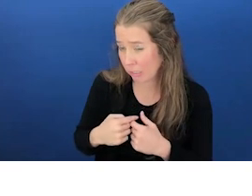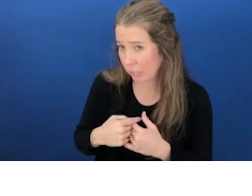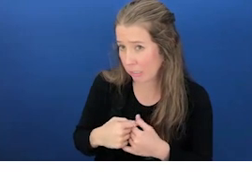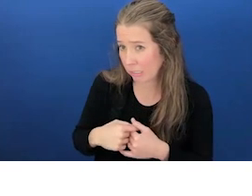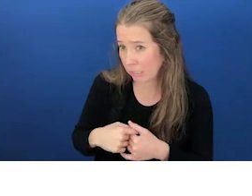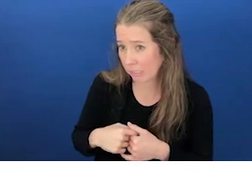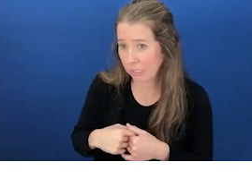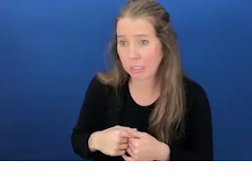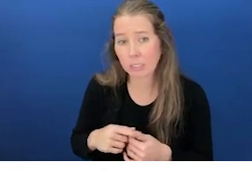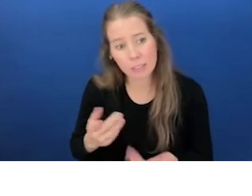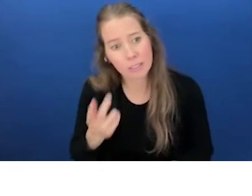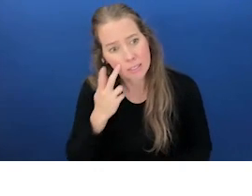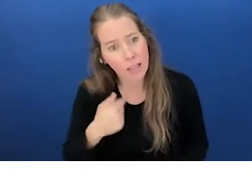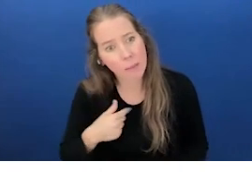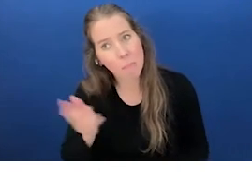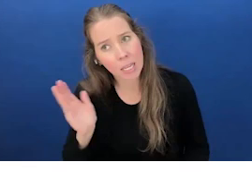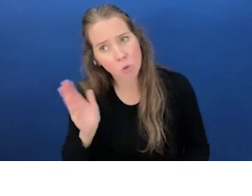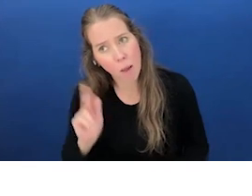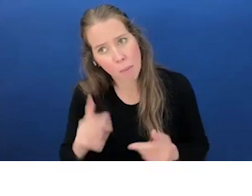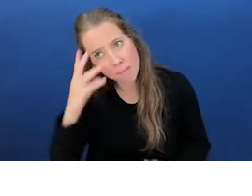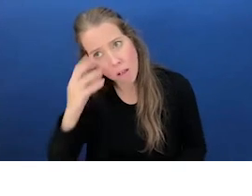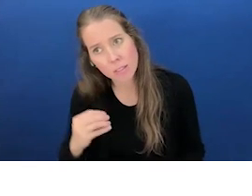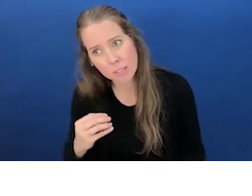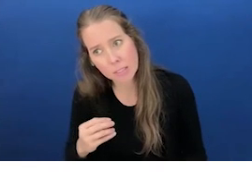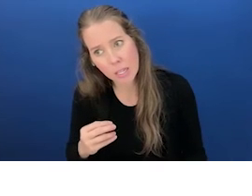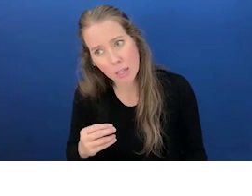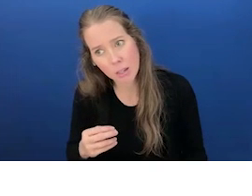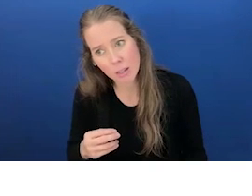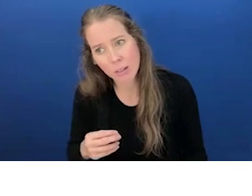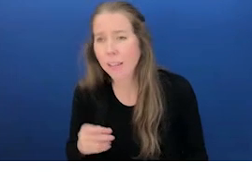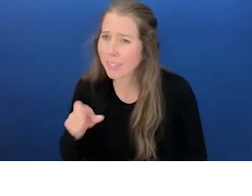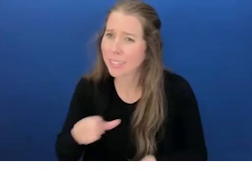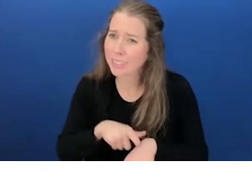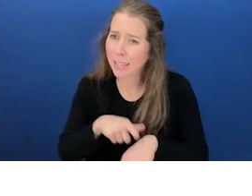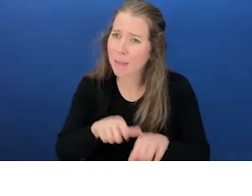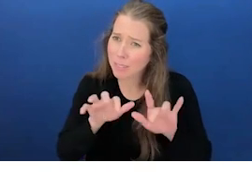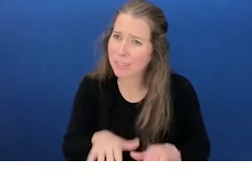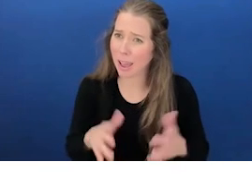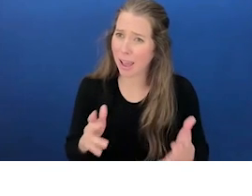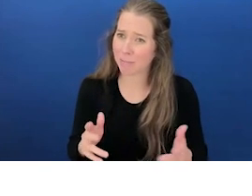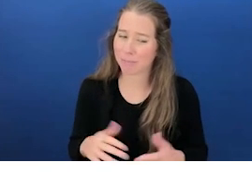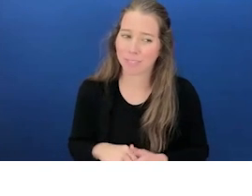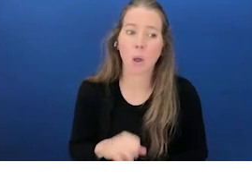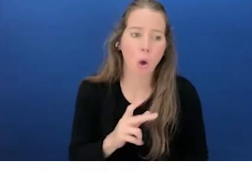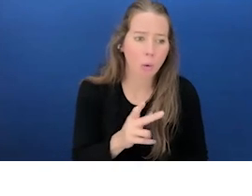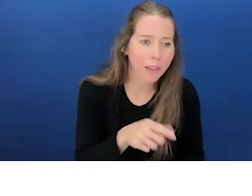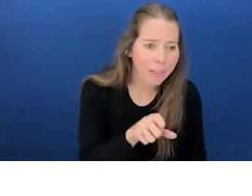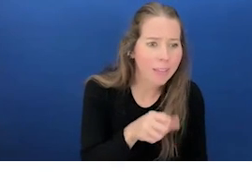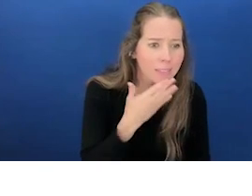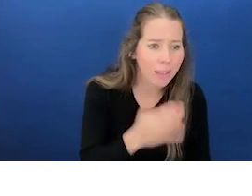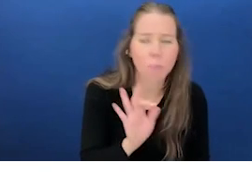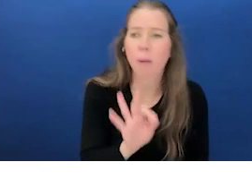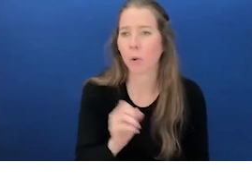See, people go to sleep when I talk. No, there's coming, it's coming. You Oh, gotta give them time to type. okay, so yes, thank you. Okay. All